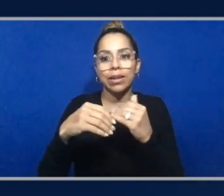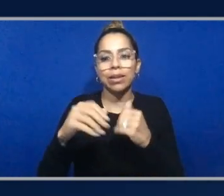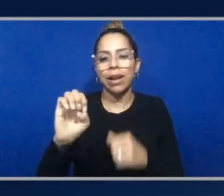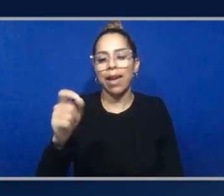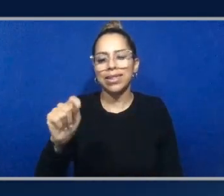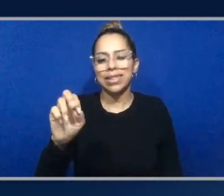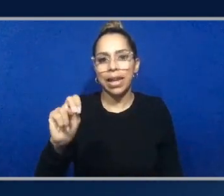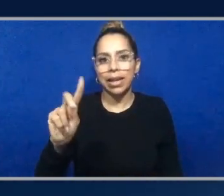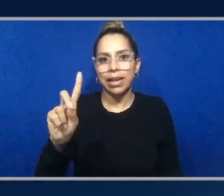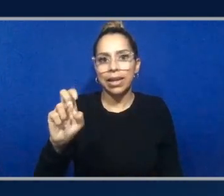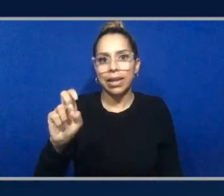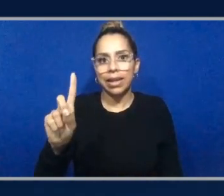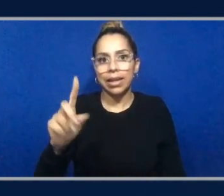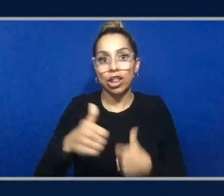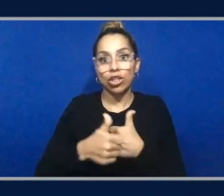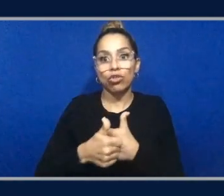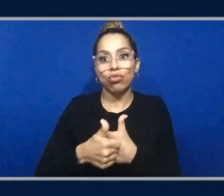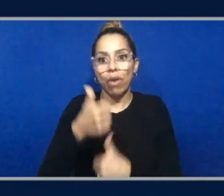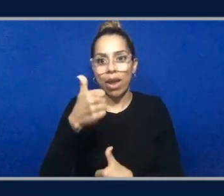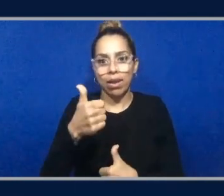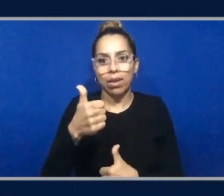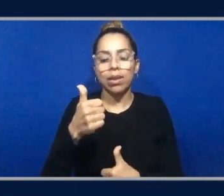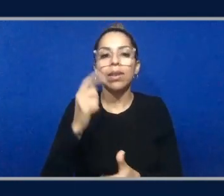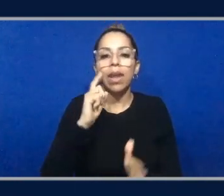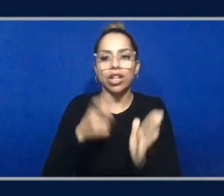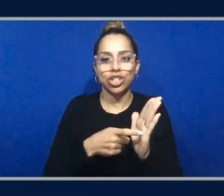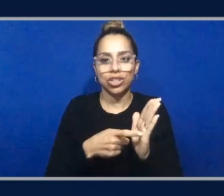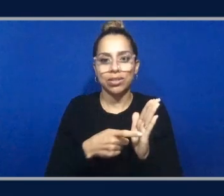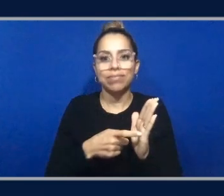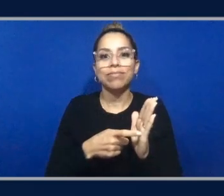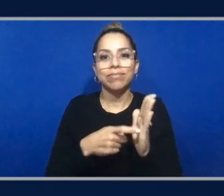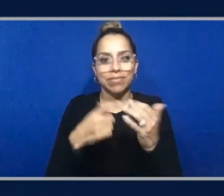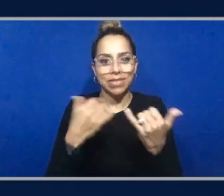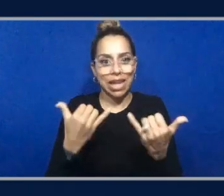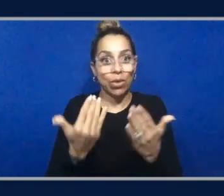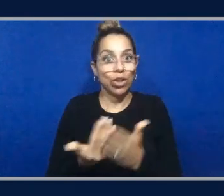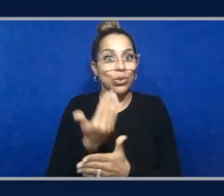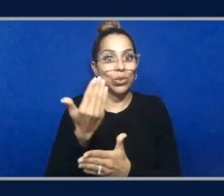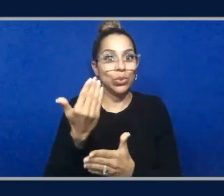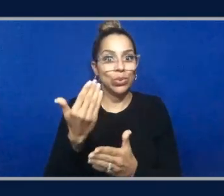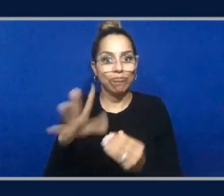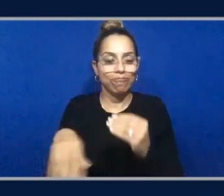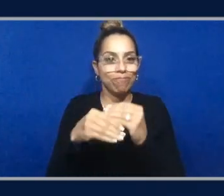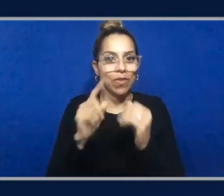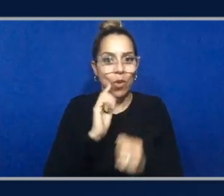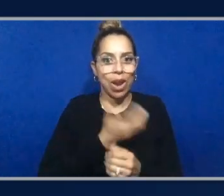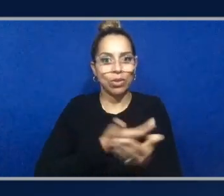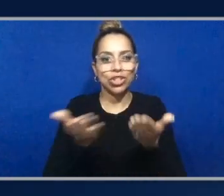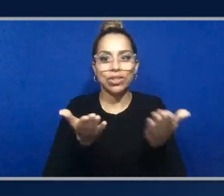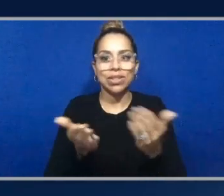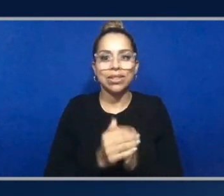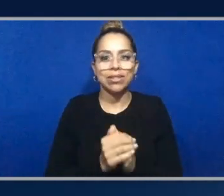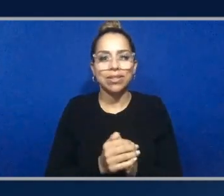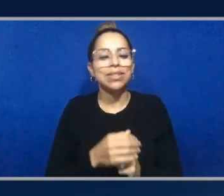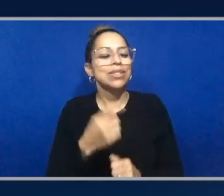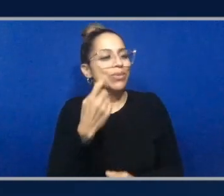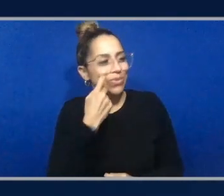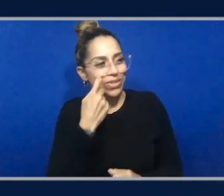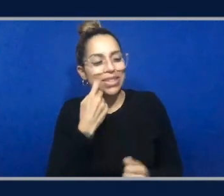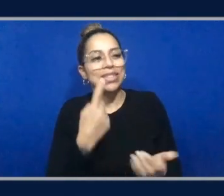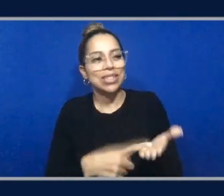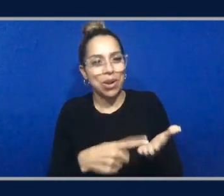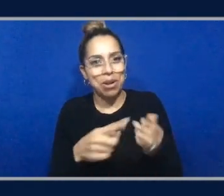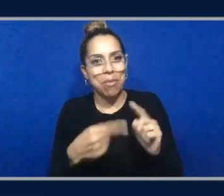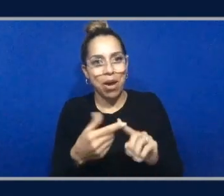through before we went live, and this is something I've been in this industry